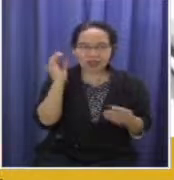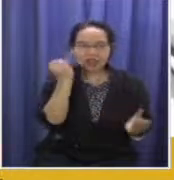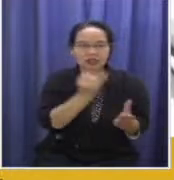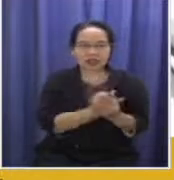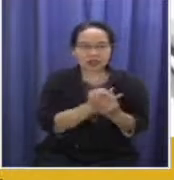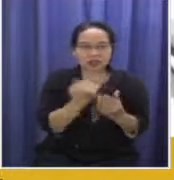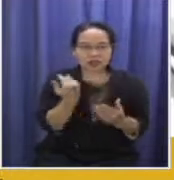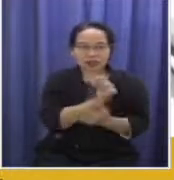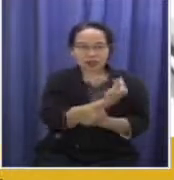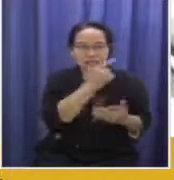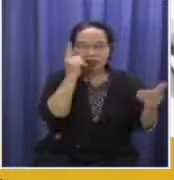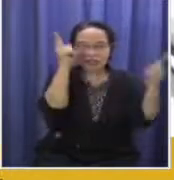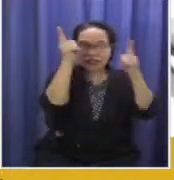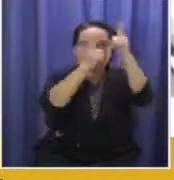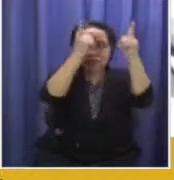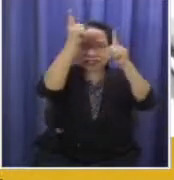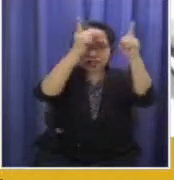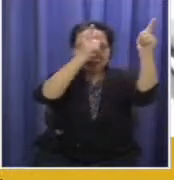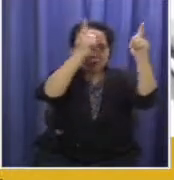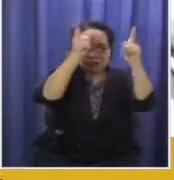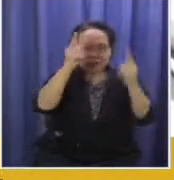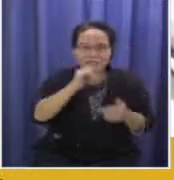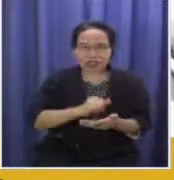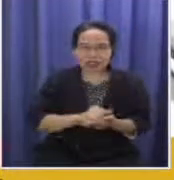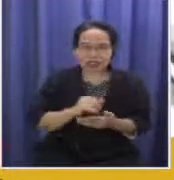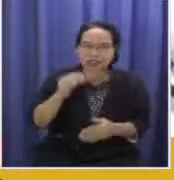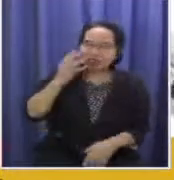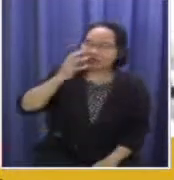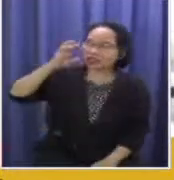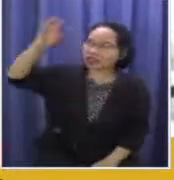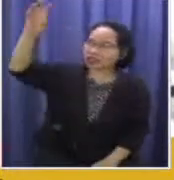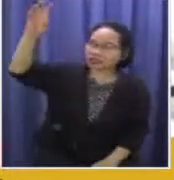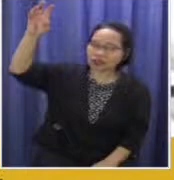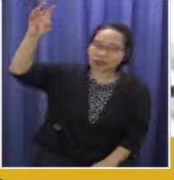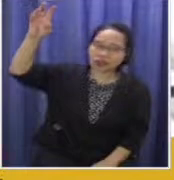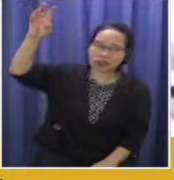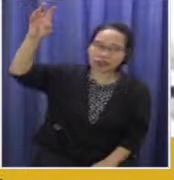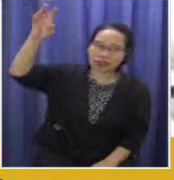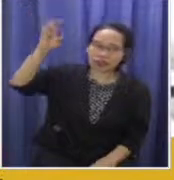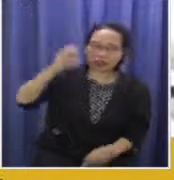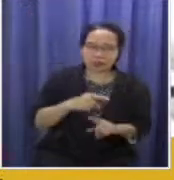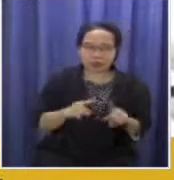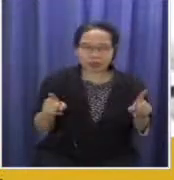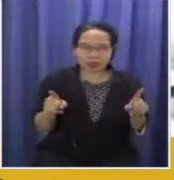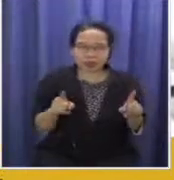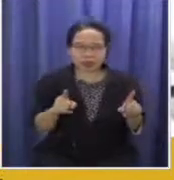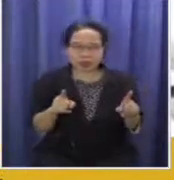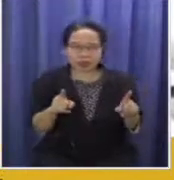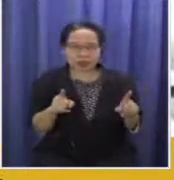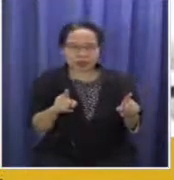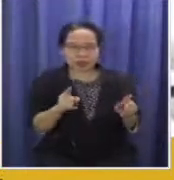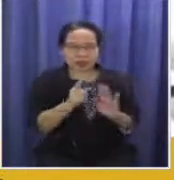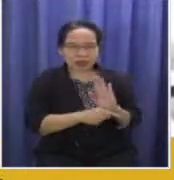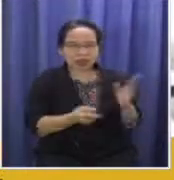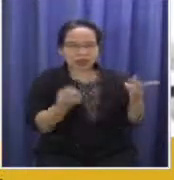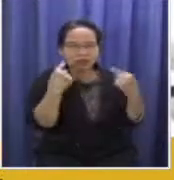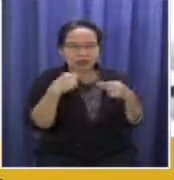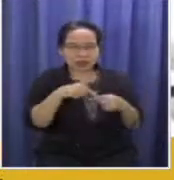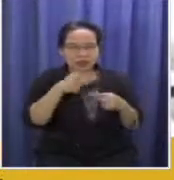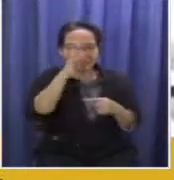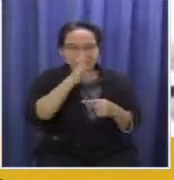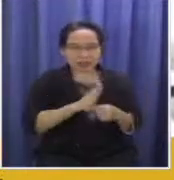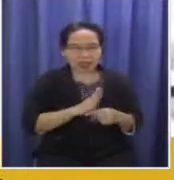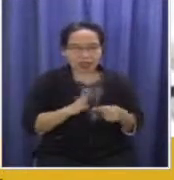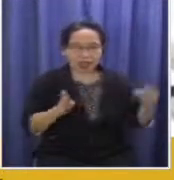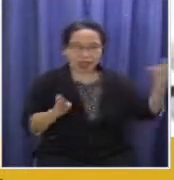including our star. That is the sun. But the time came when God had